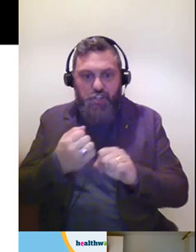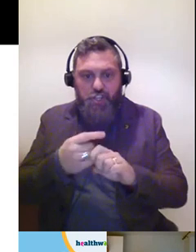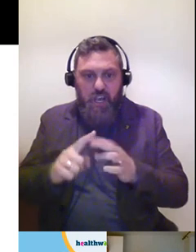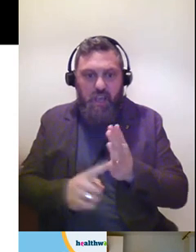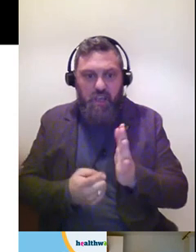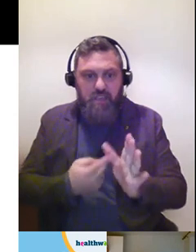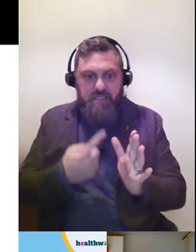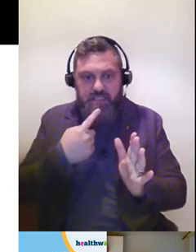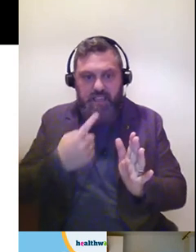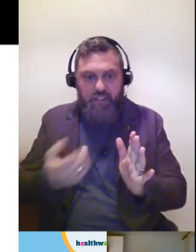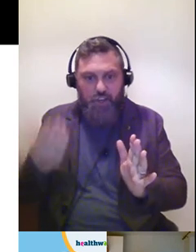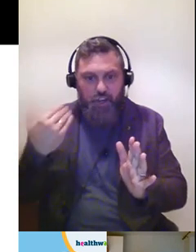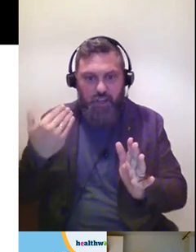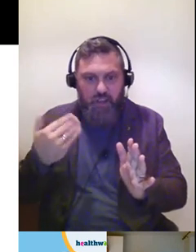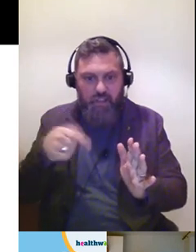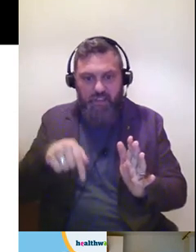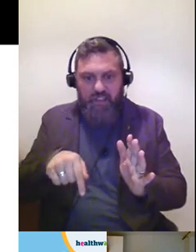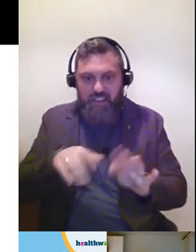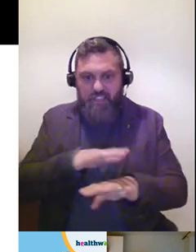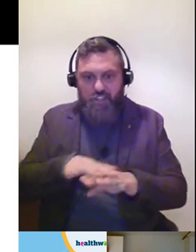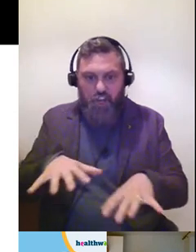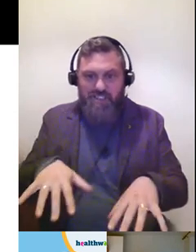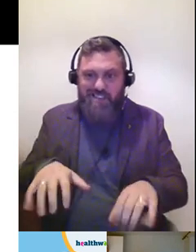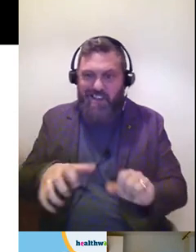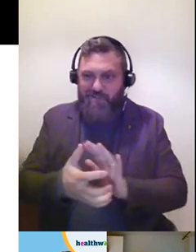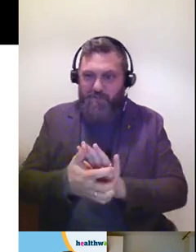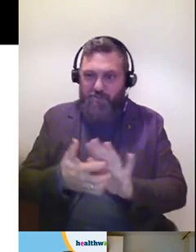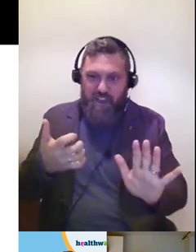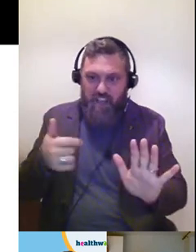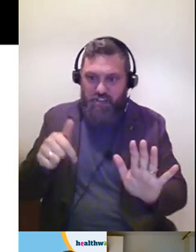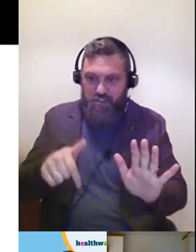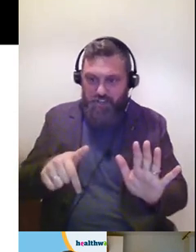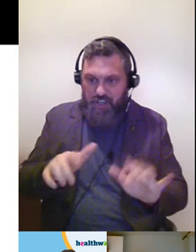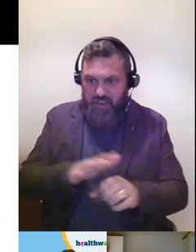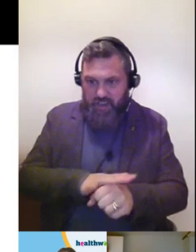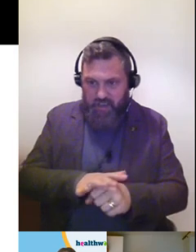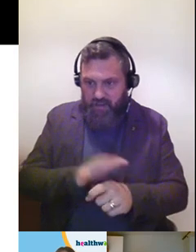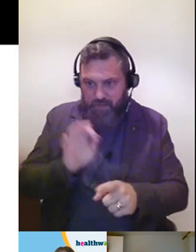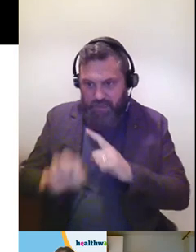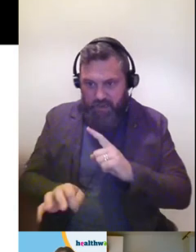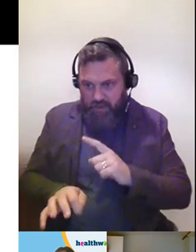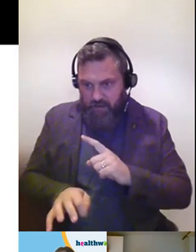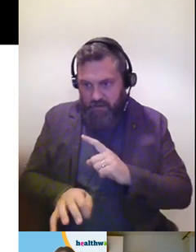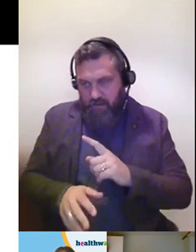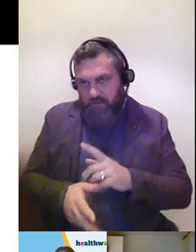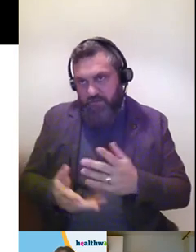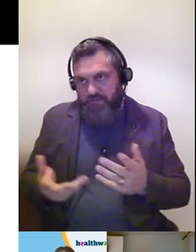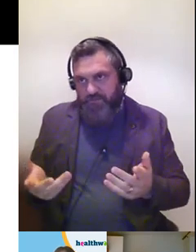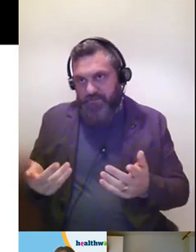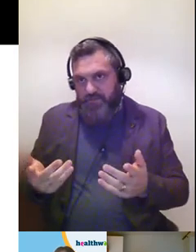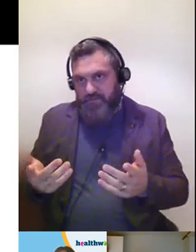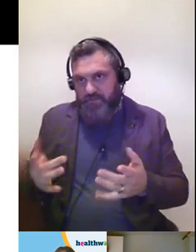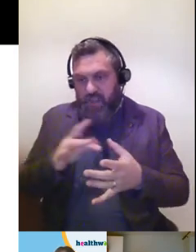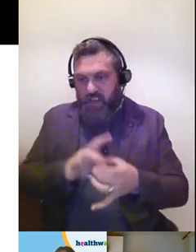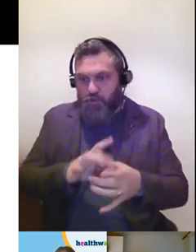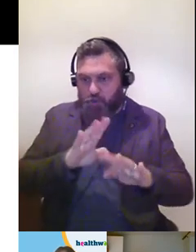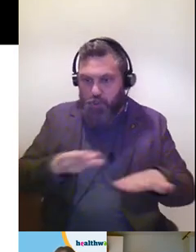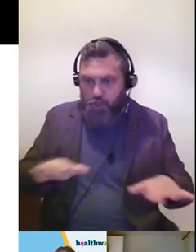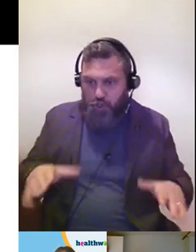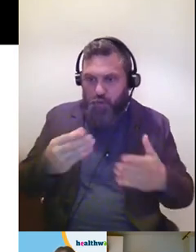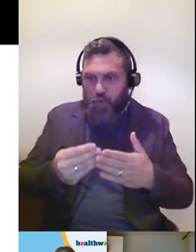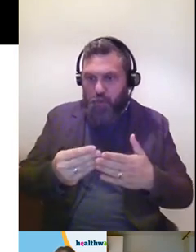that, you know, we're not starting from scratch in all of these areas. And particularly, for example, in relation to children with